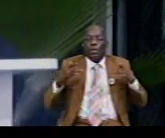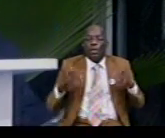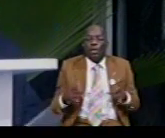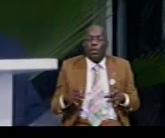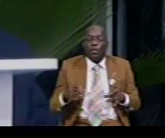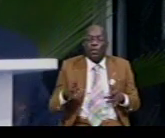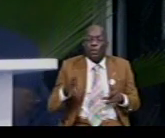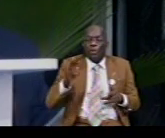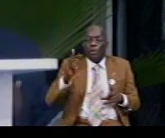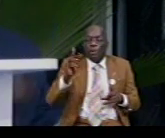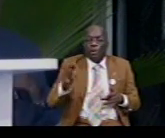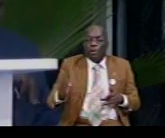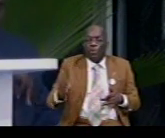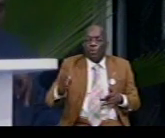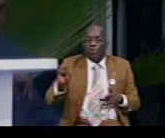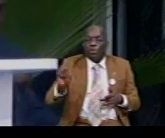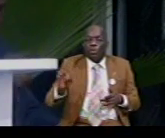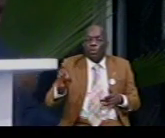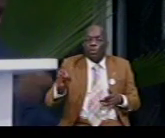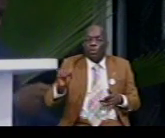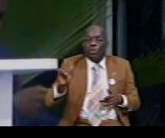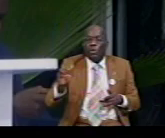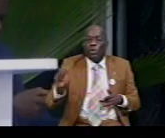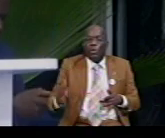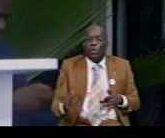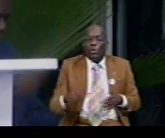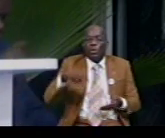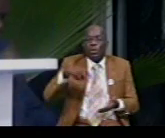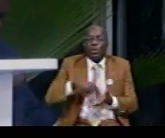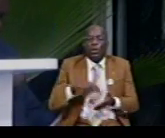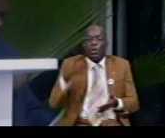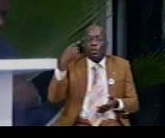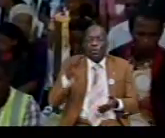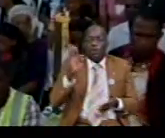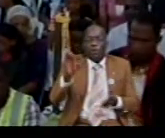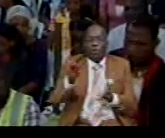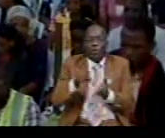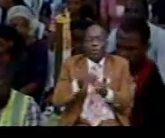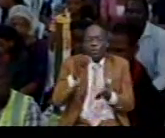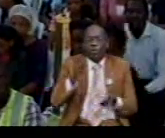for your copies. Tonight, you will have your copy.